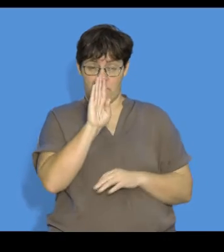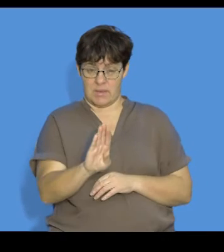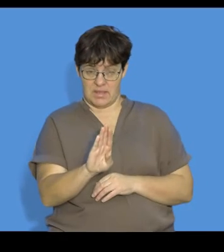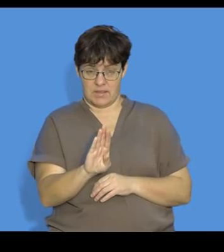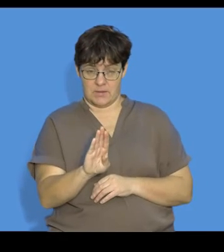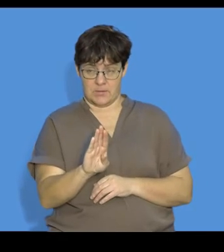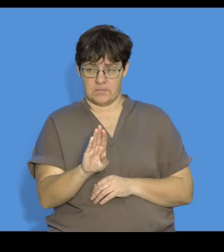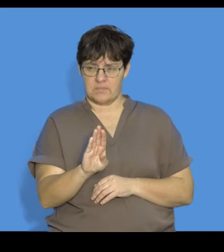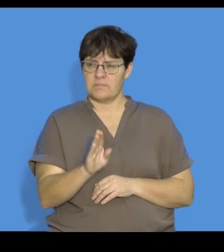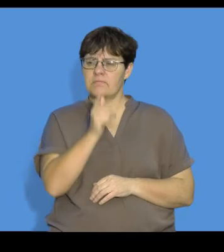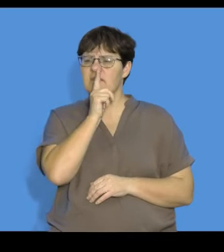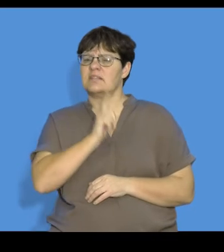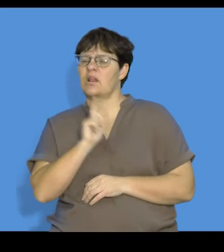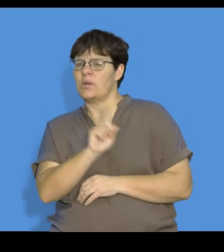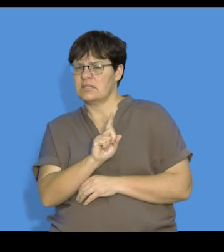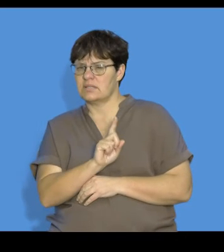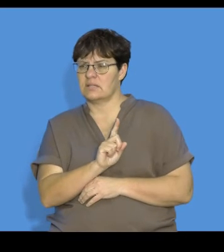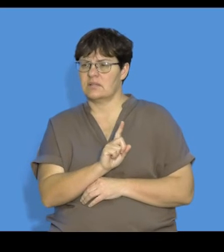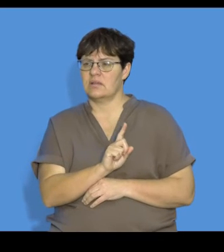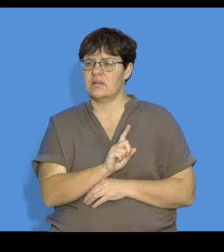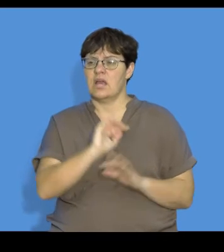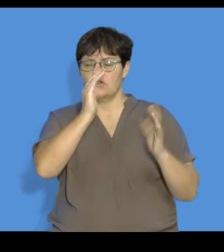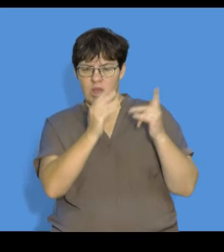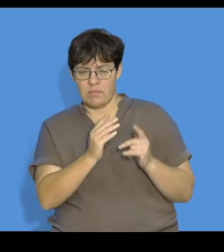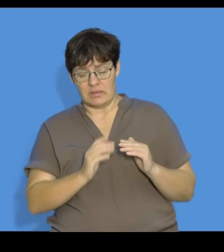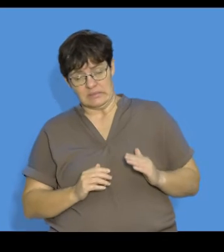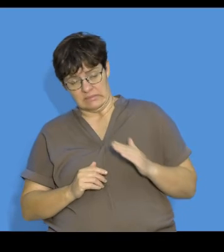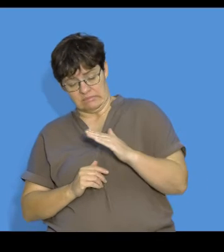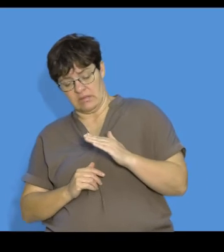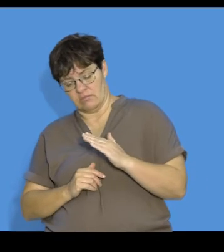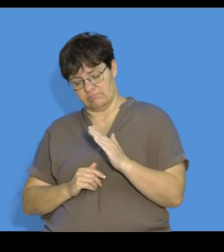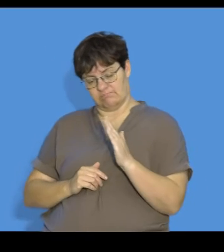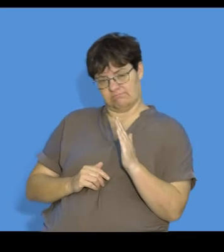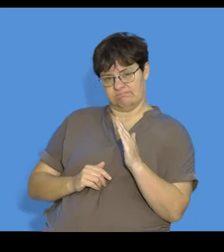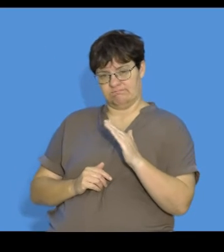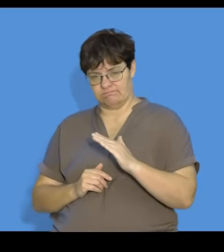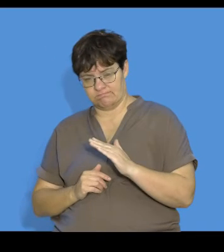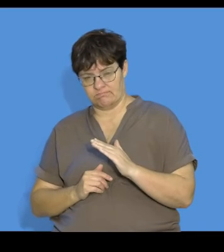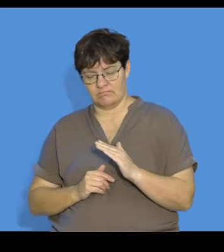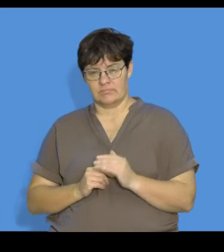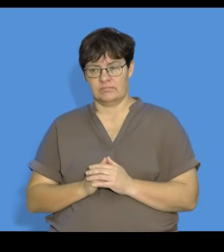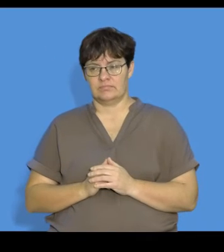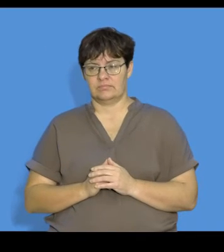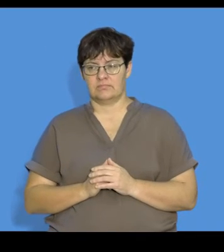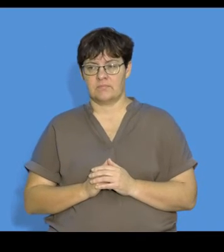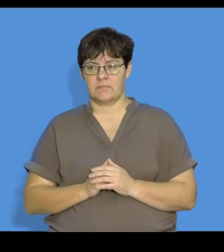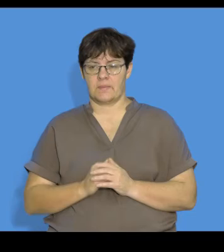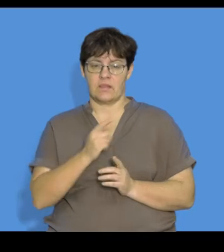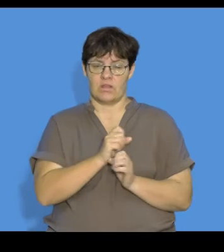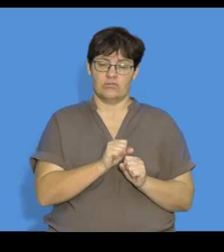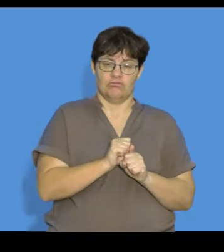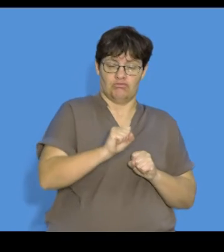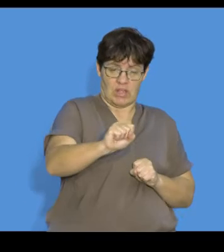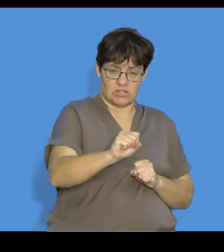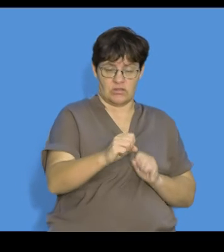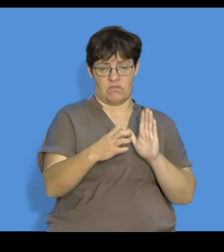b tells us the shape and the steepness of the graph, right? So that one was about the